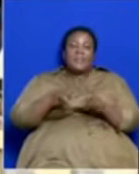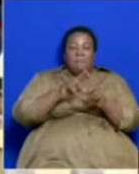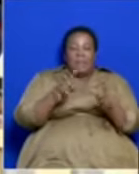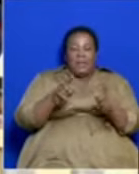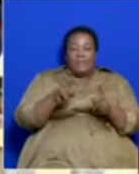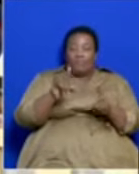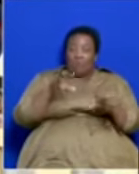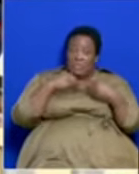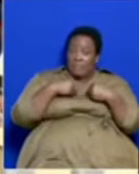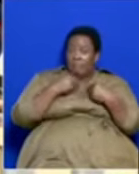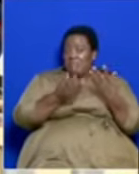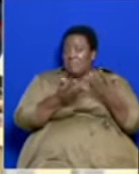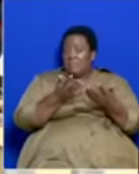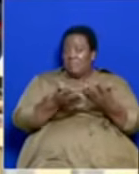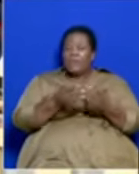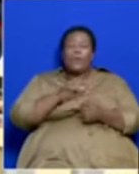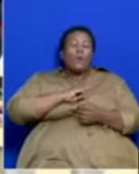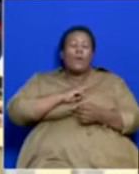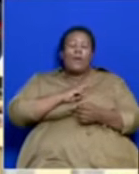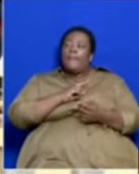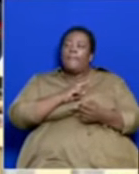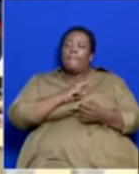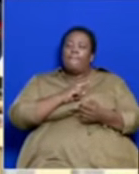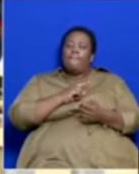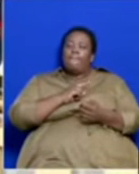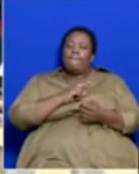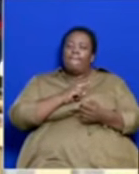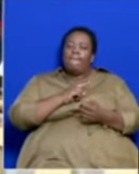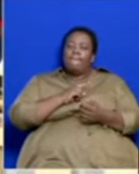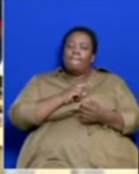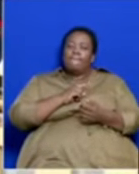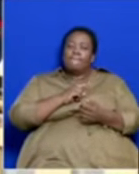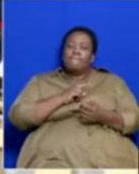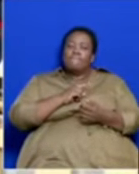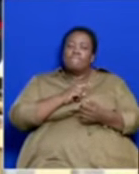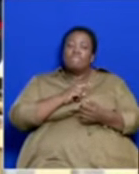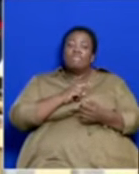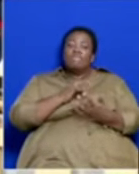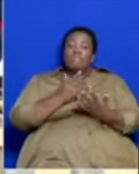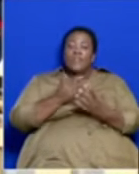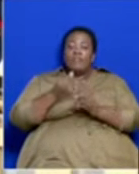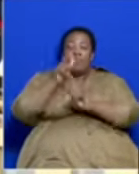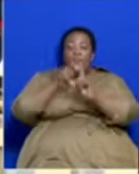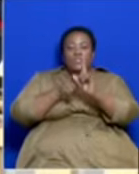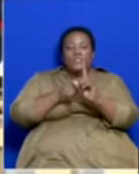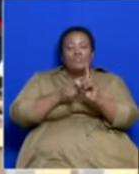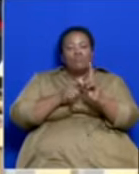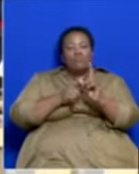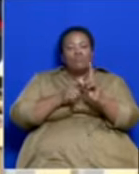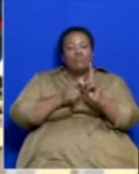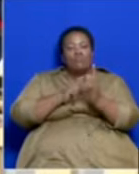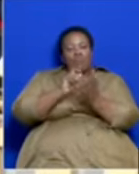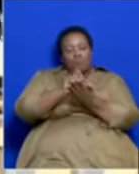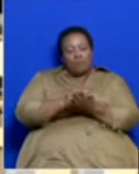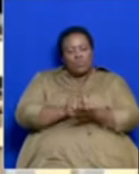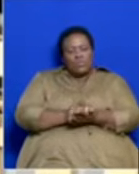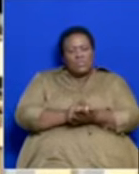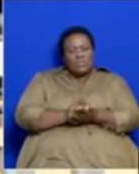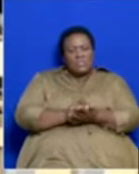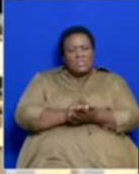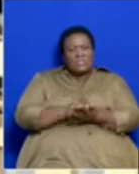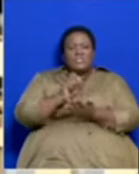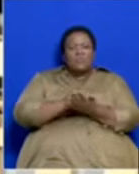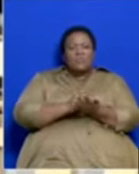because otherwise, I accept. Otherwise, whoever framed it would have framed it very stupidly. Yeah,